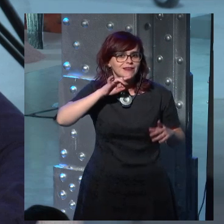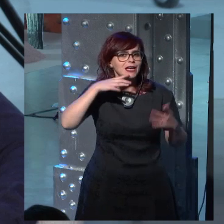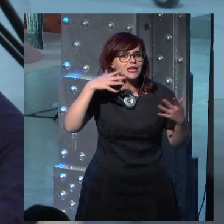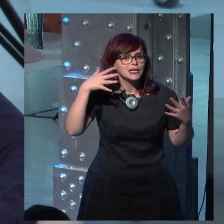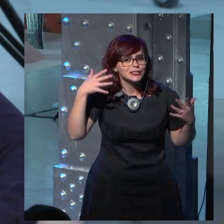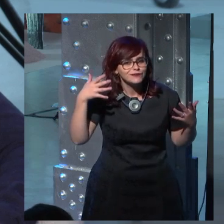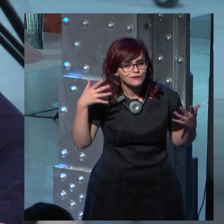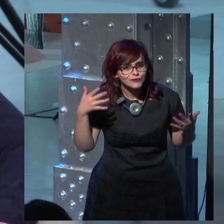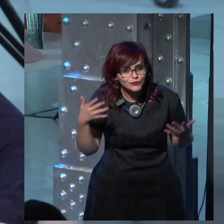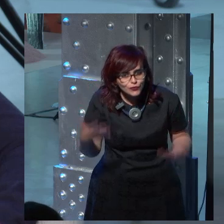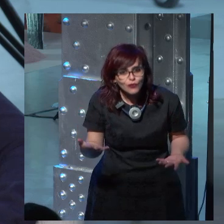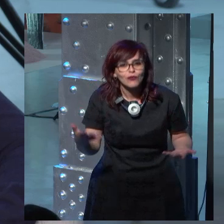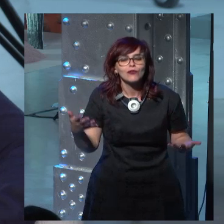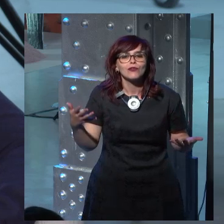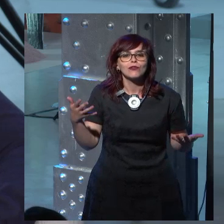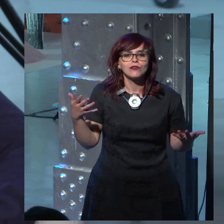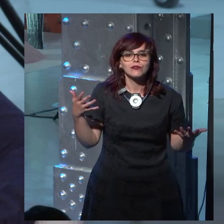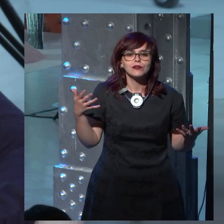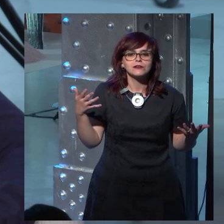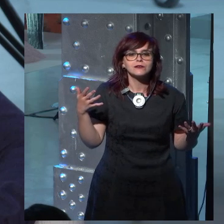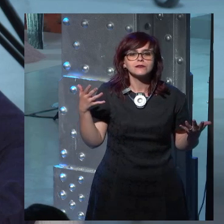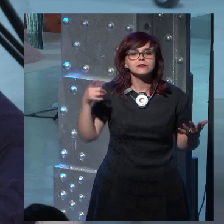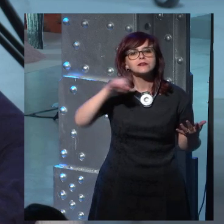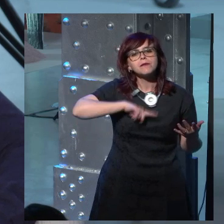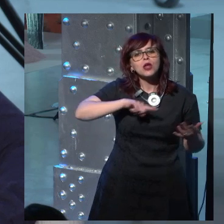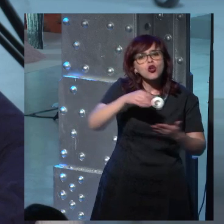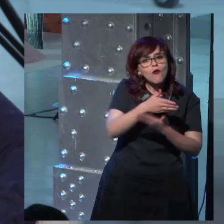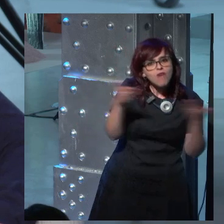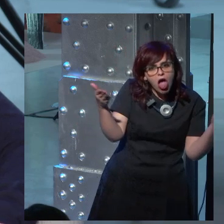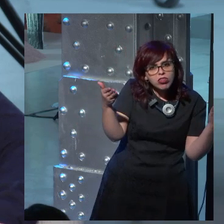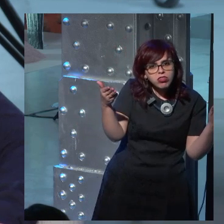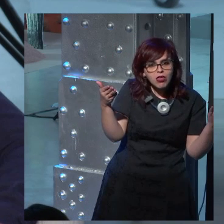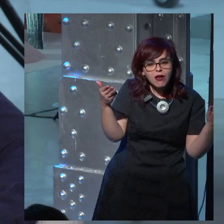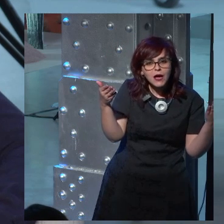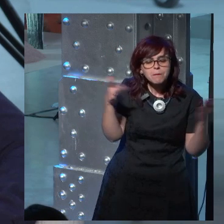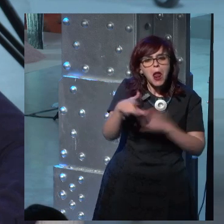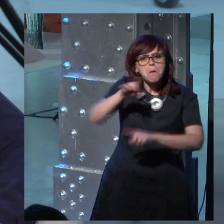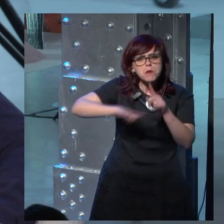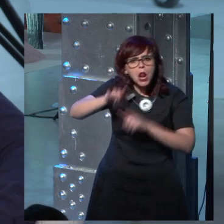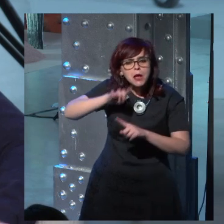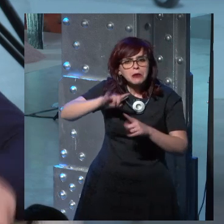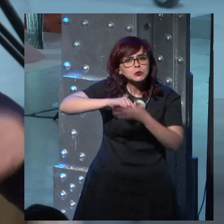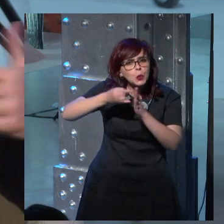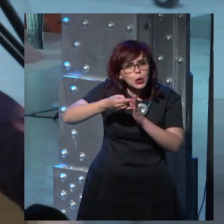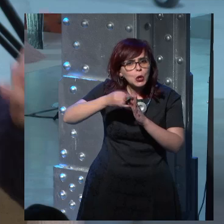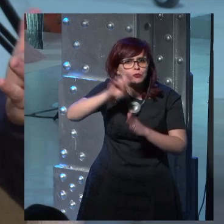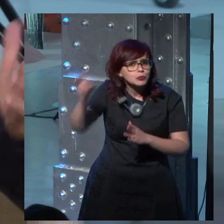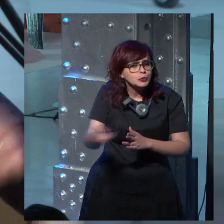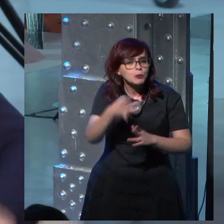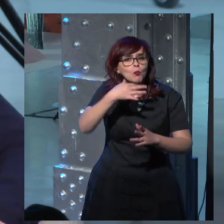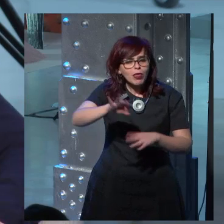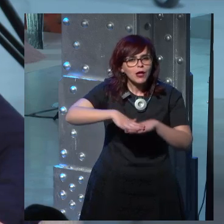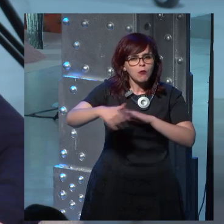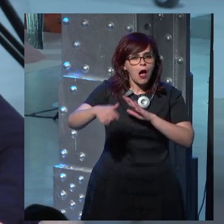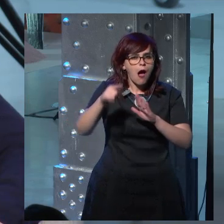he has some confidence that he can figure things out. He can come up with plans and plots and plans that get